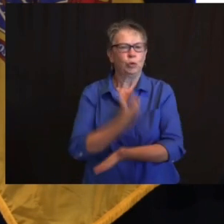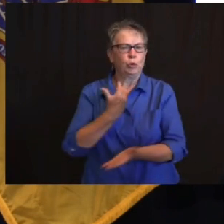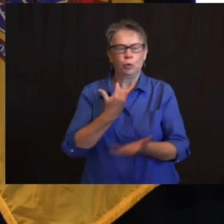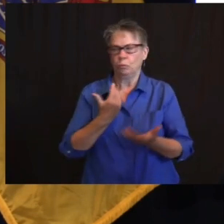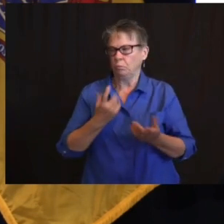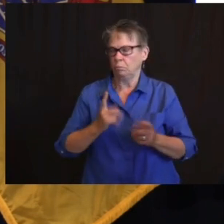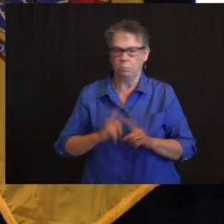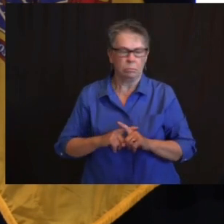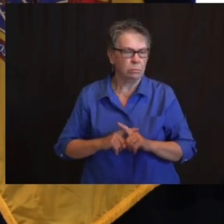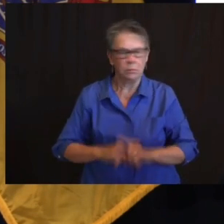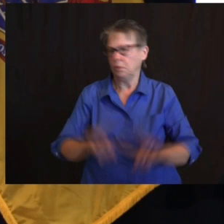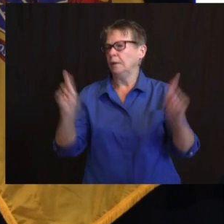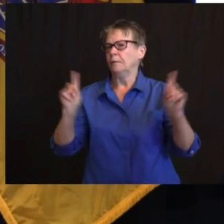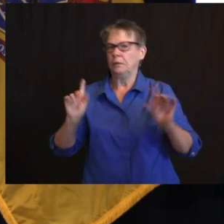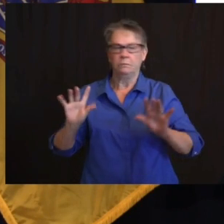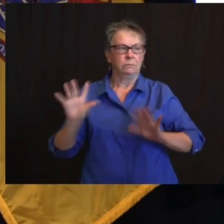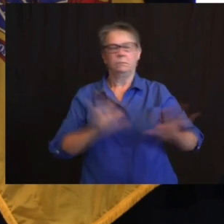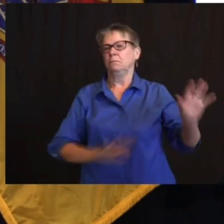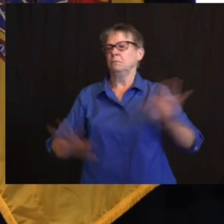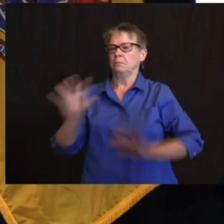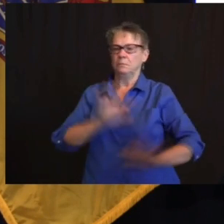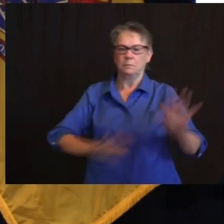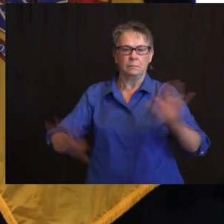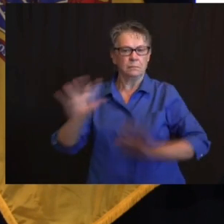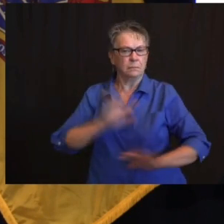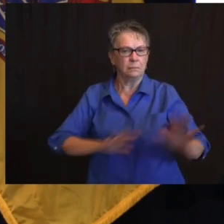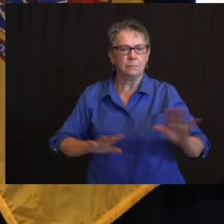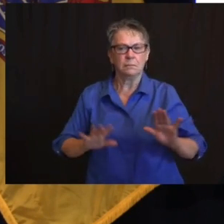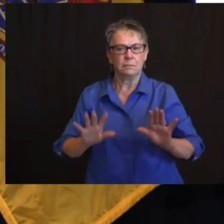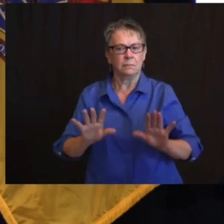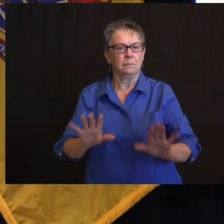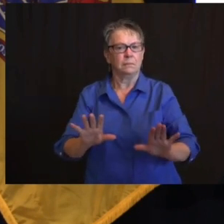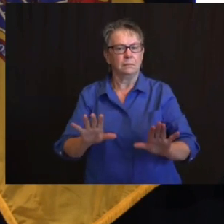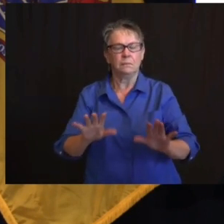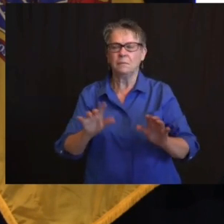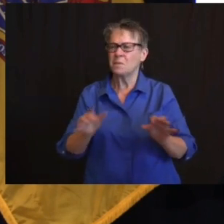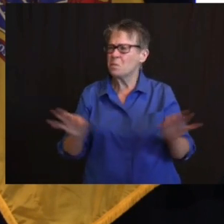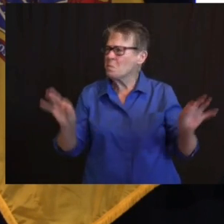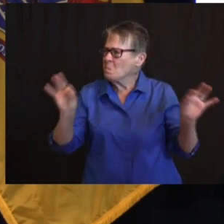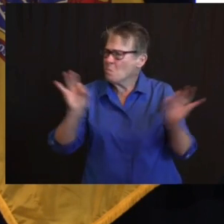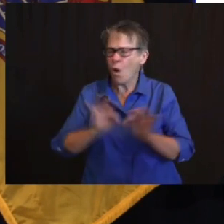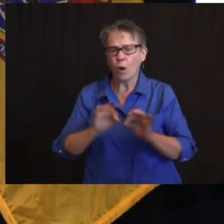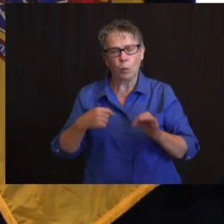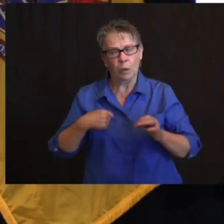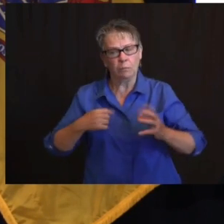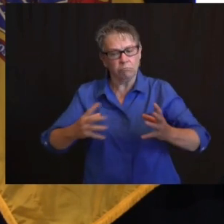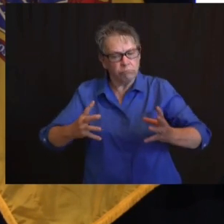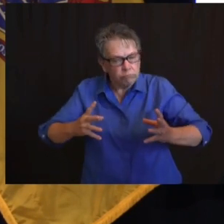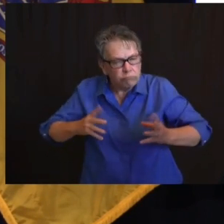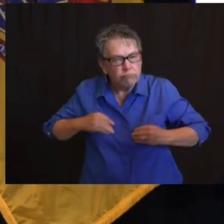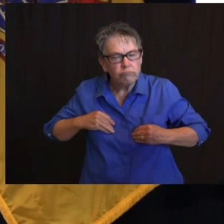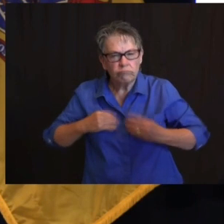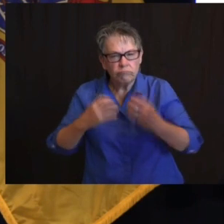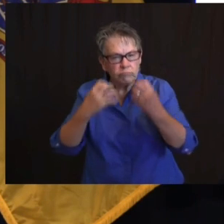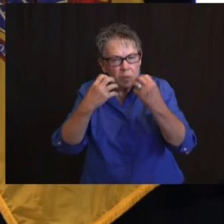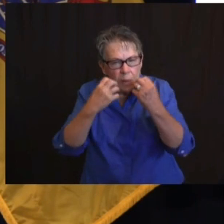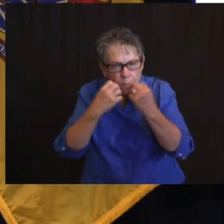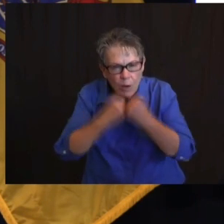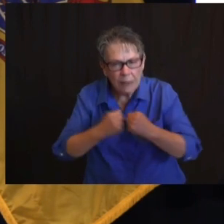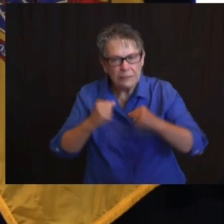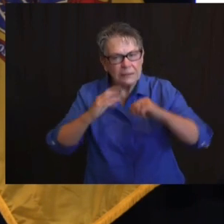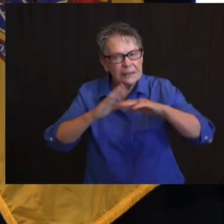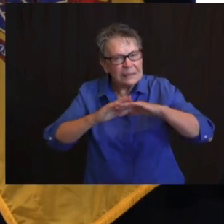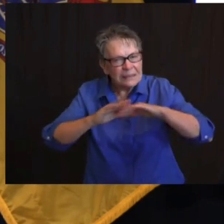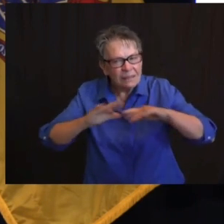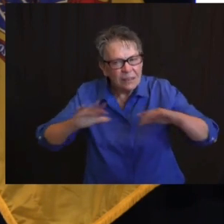of our nation, indeed, full-throatedly, seems to me to be something that matches this moment